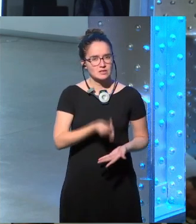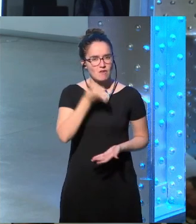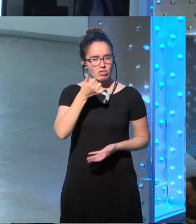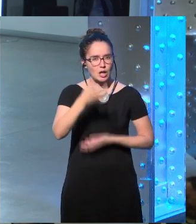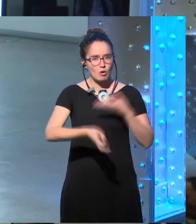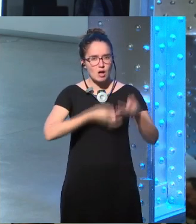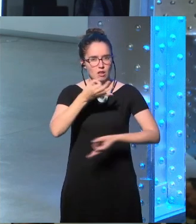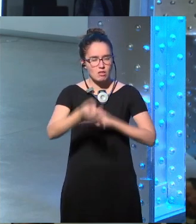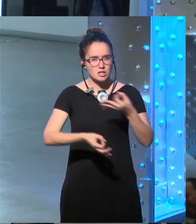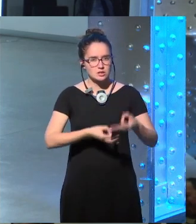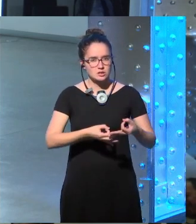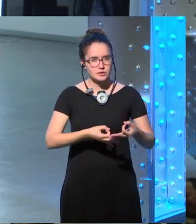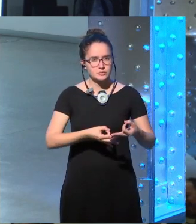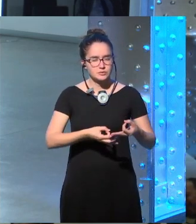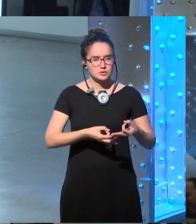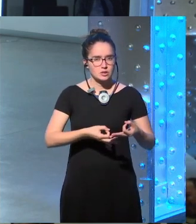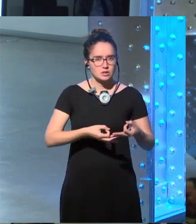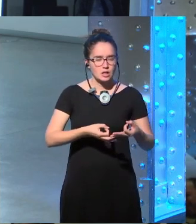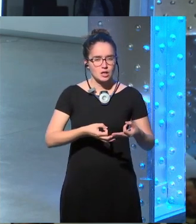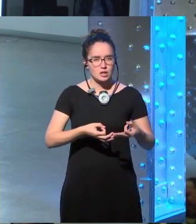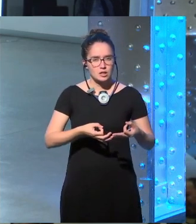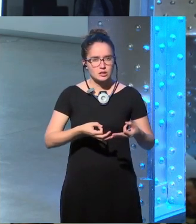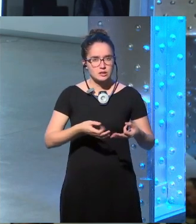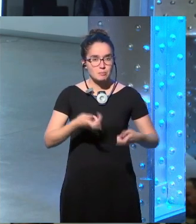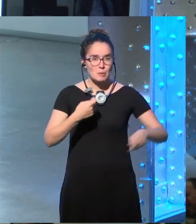has become so much more decentralized.